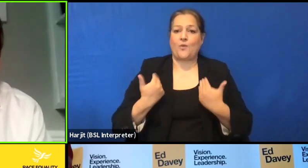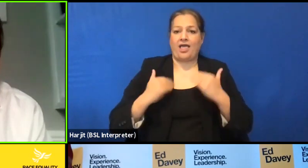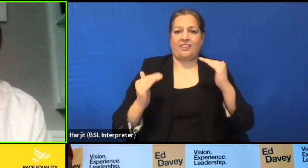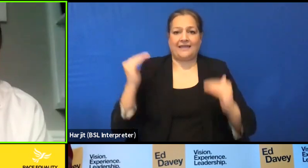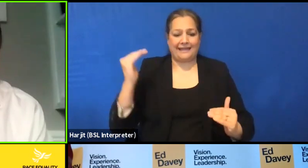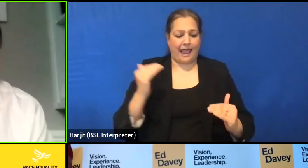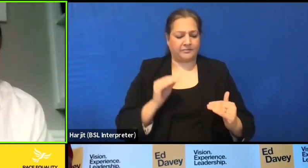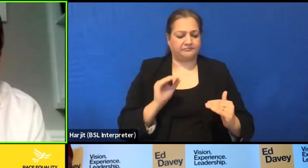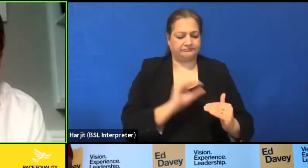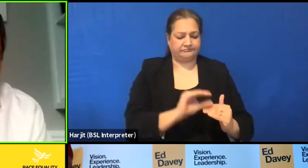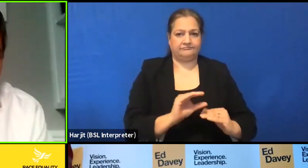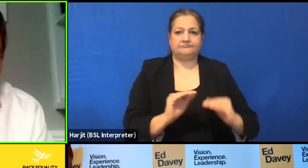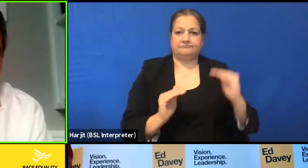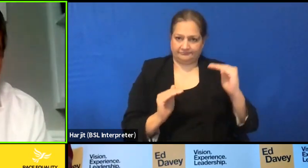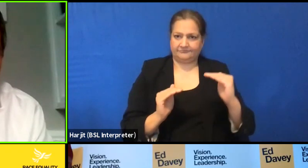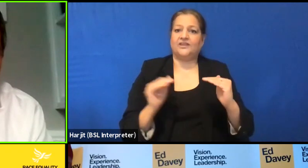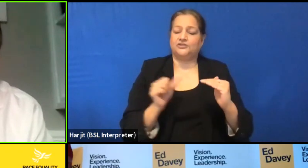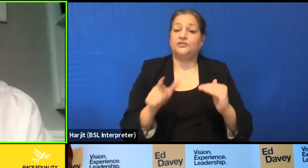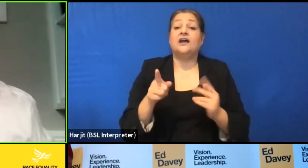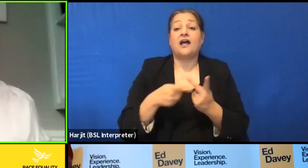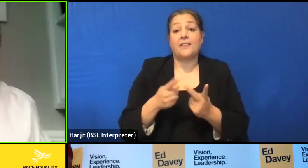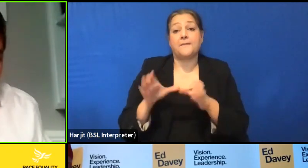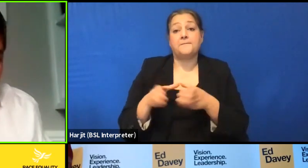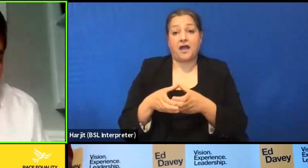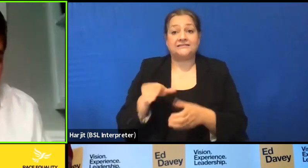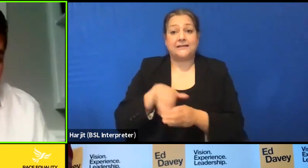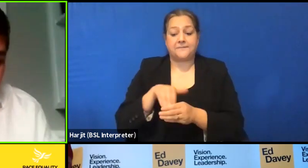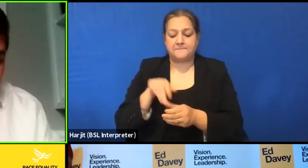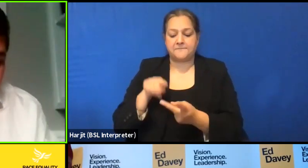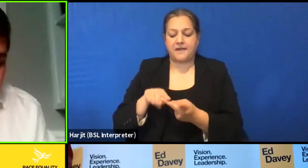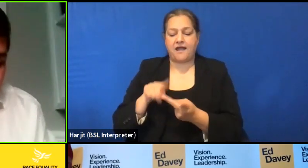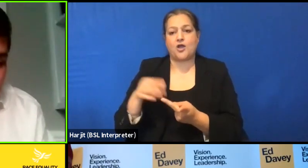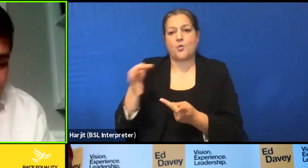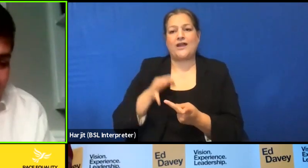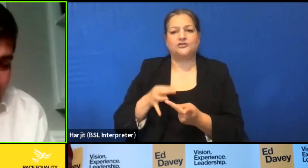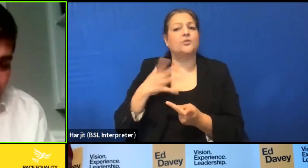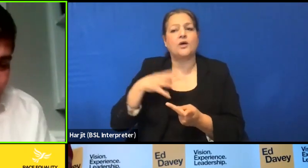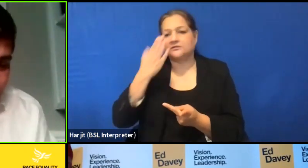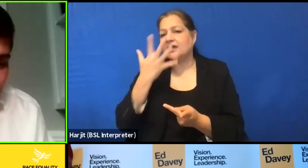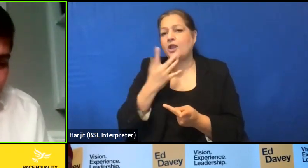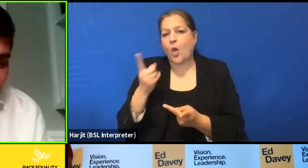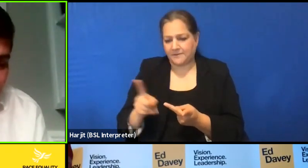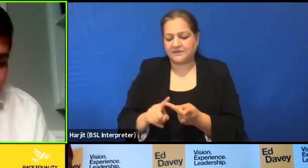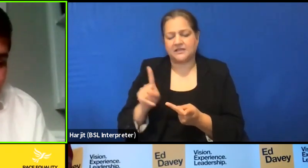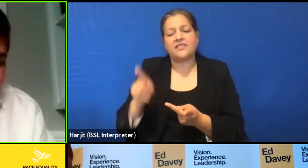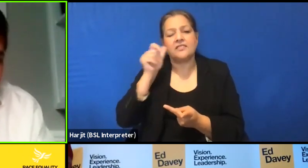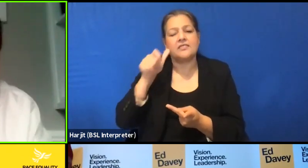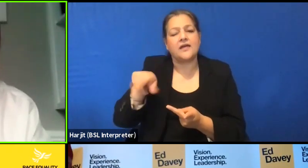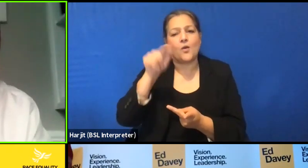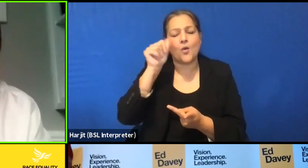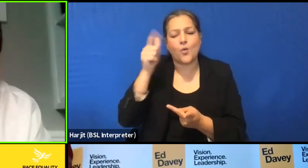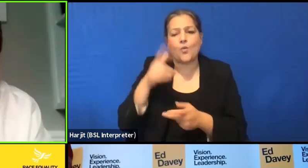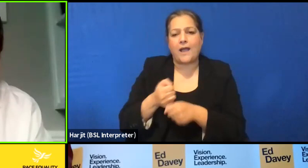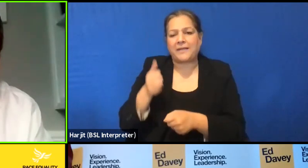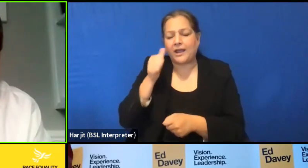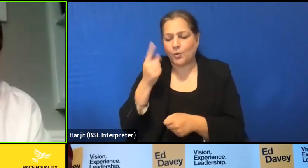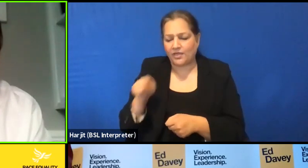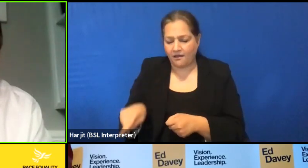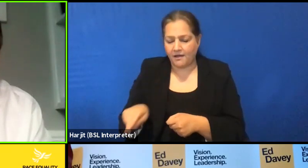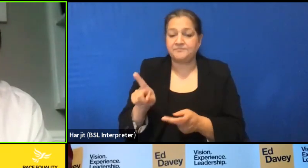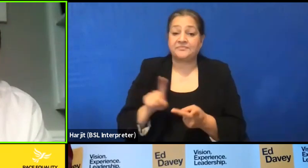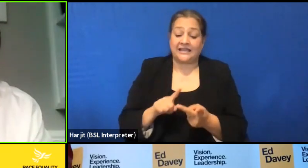from a party member. They wanted to remain anonymous, but the campaign knows who they are. And this question says